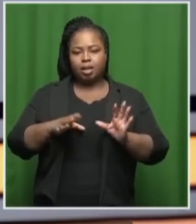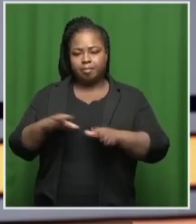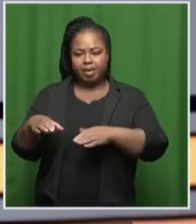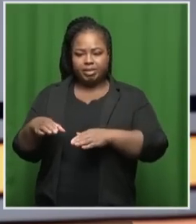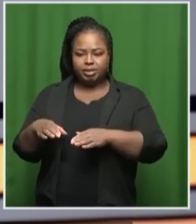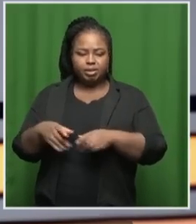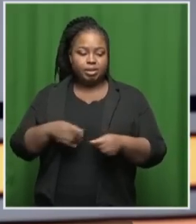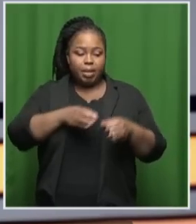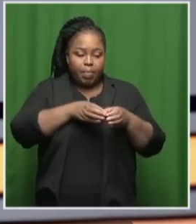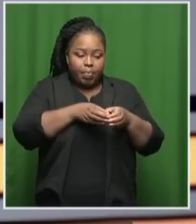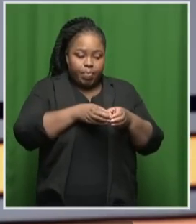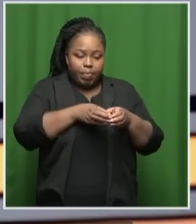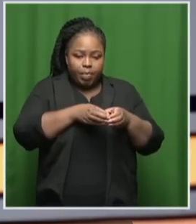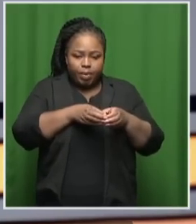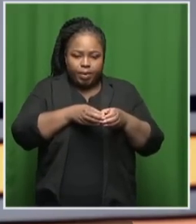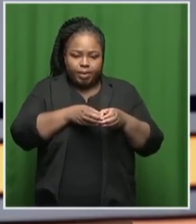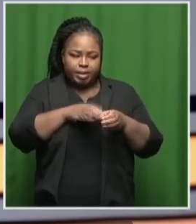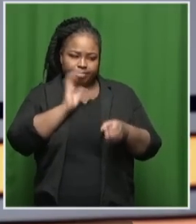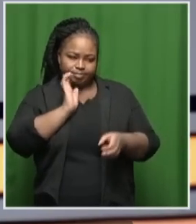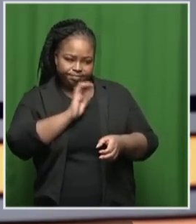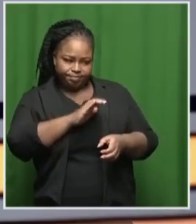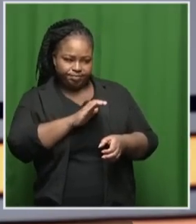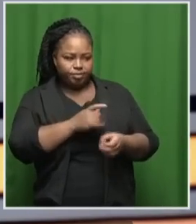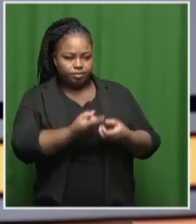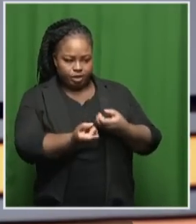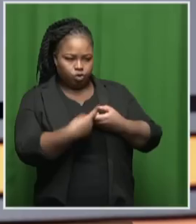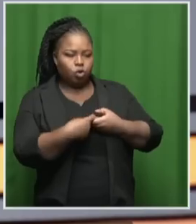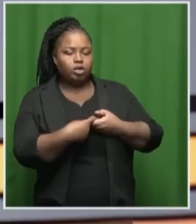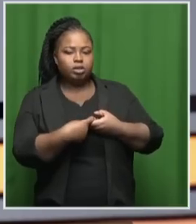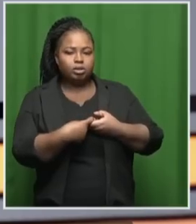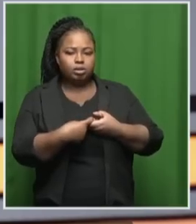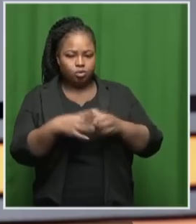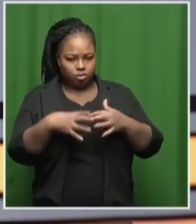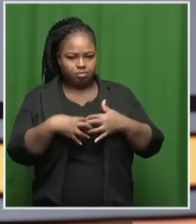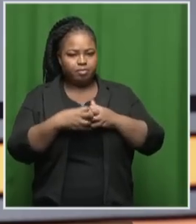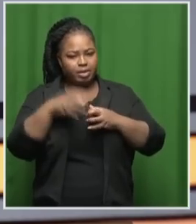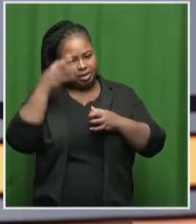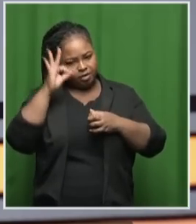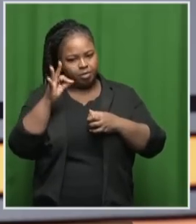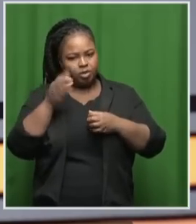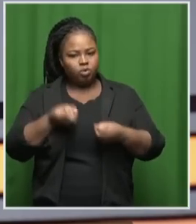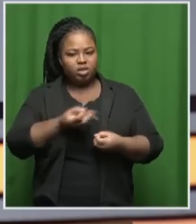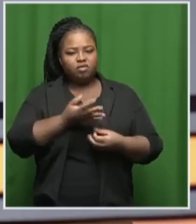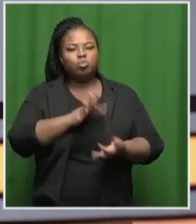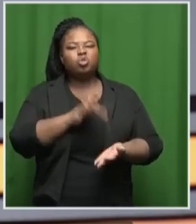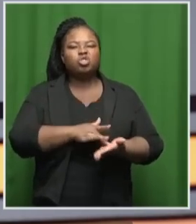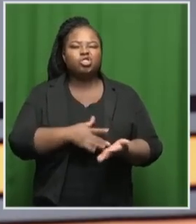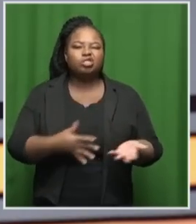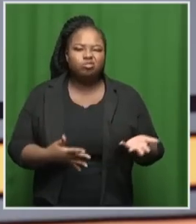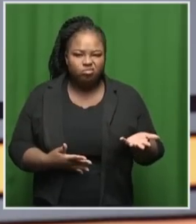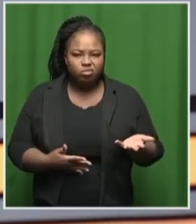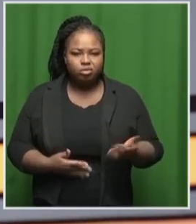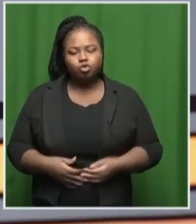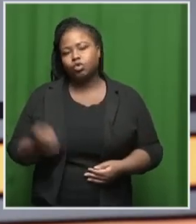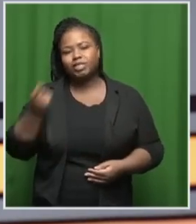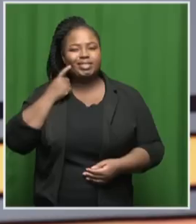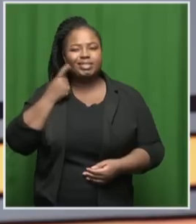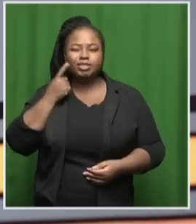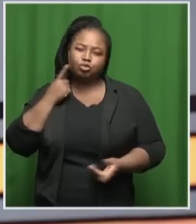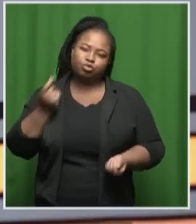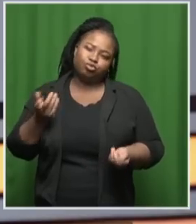and said to them, vote with us to form a government and we'll give you a position or two. That was an easy